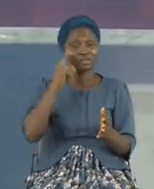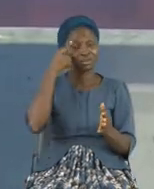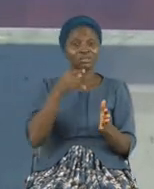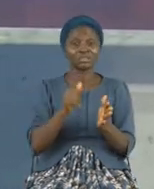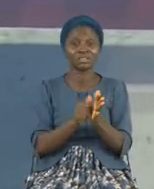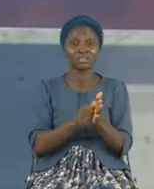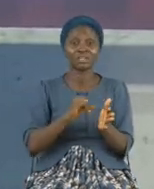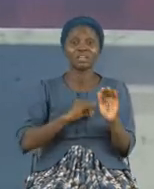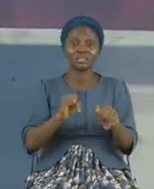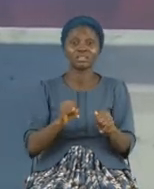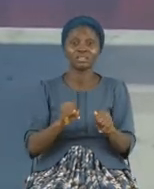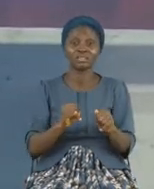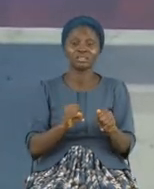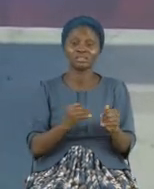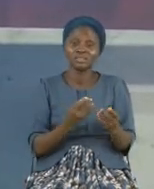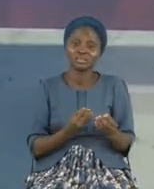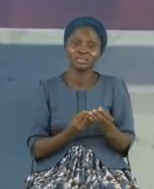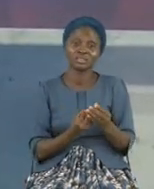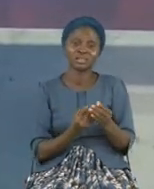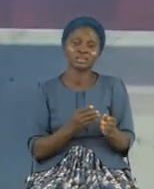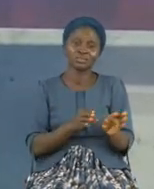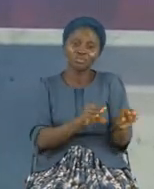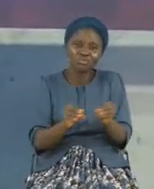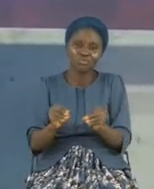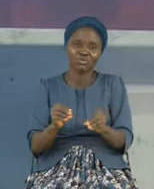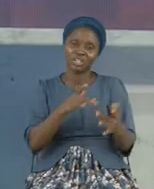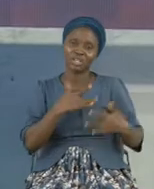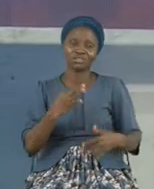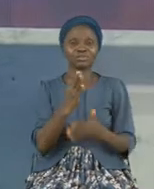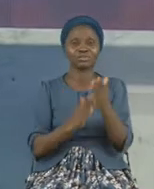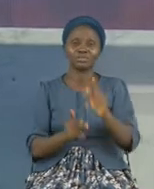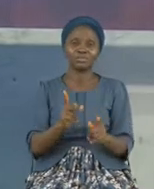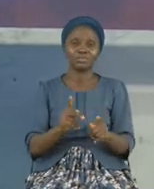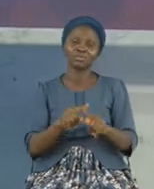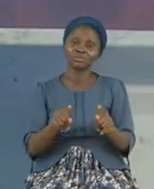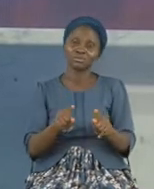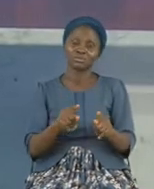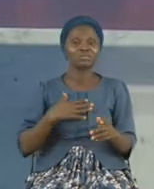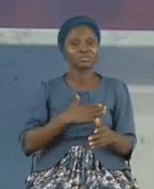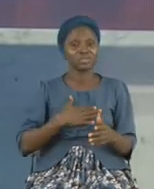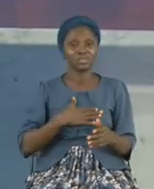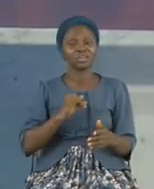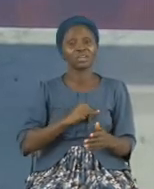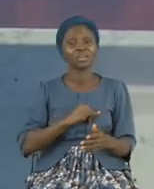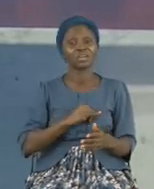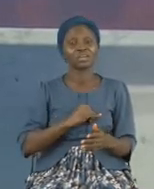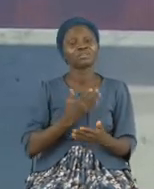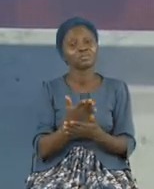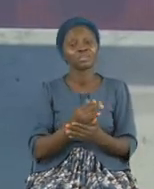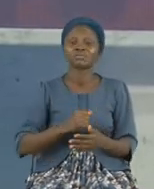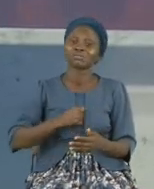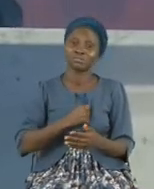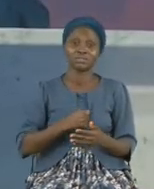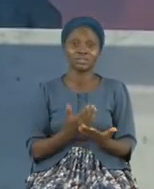Please, I bend, and my heart is on bended knees.